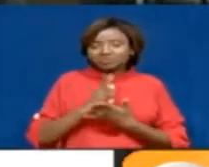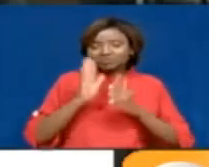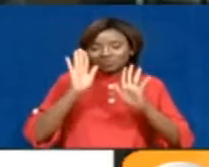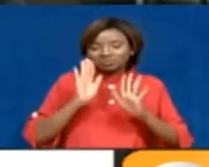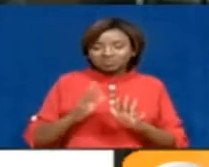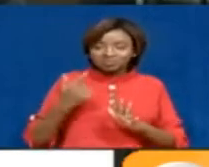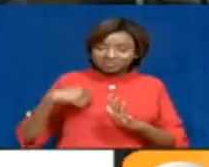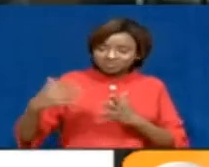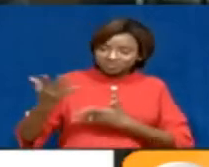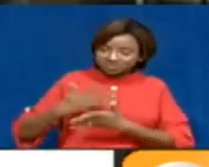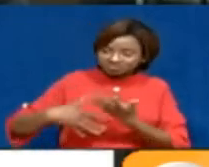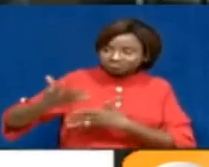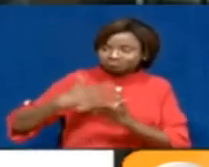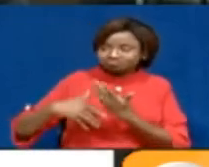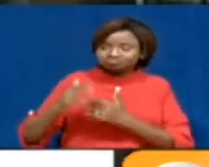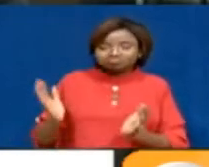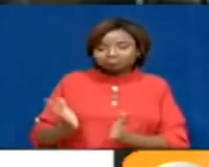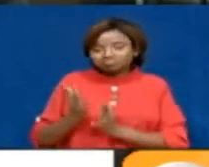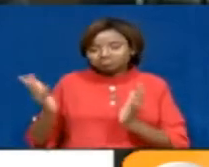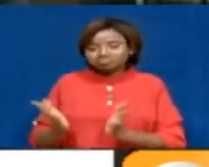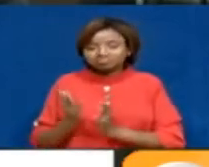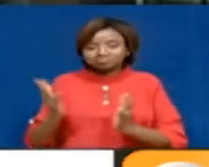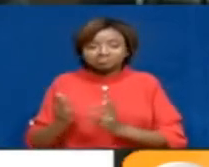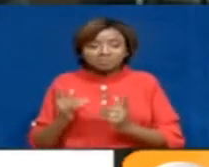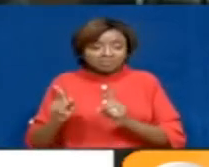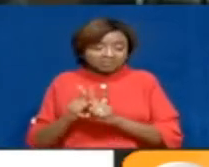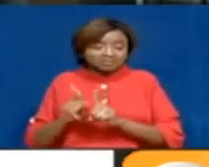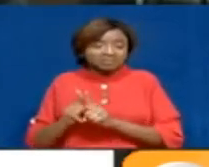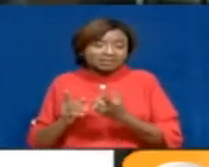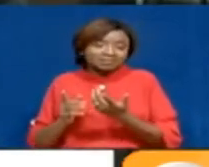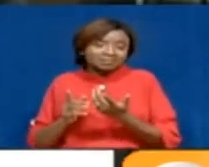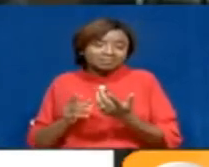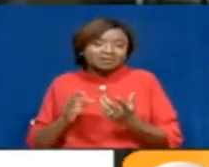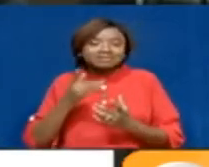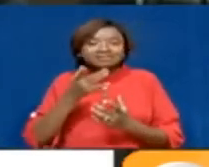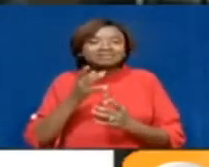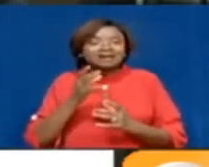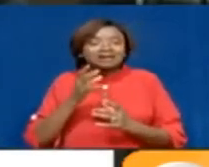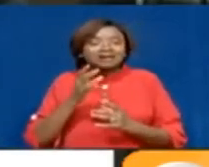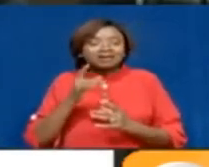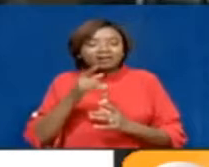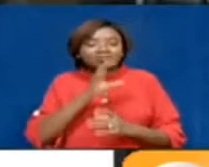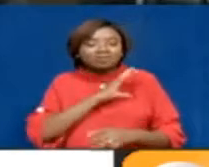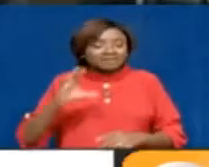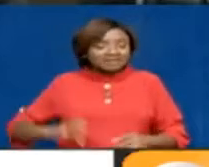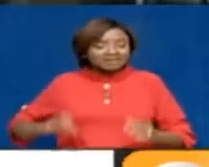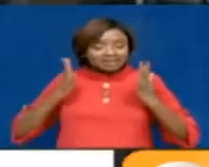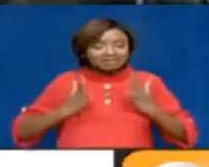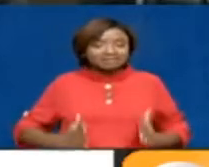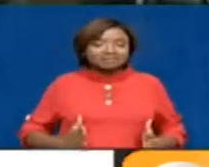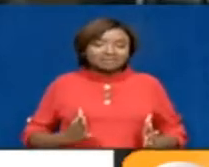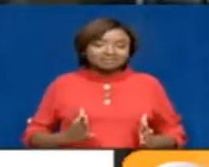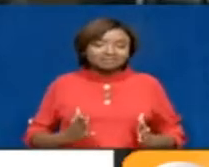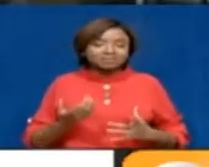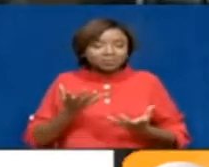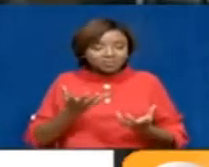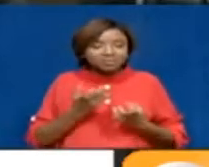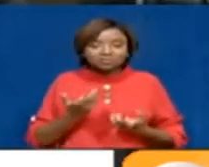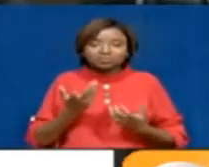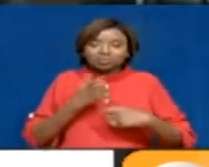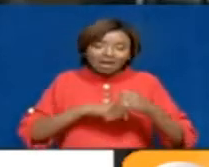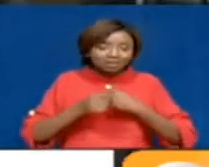least, and this should happen for any of us. That's a Christian thing to do, but also it should be the normal thing. We are a bit